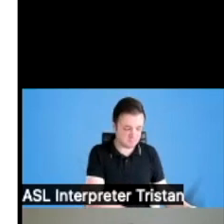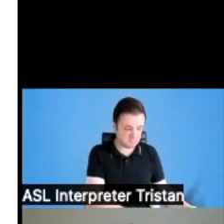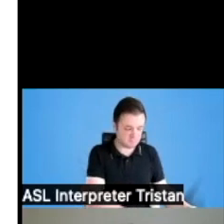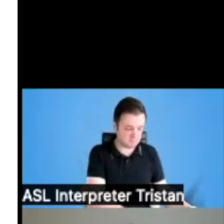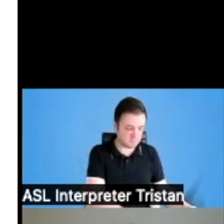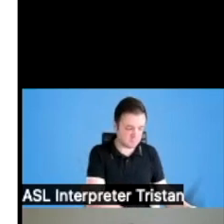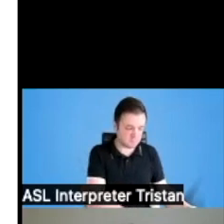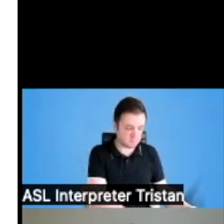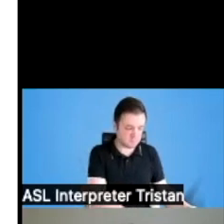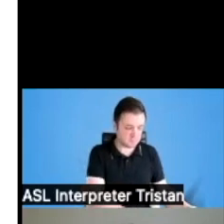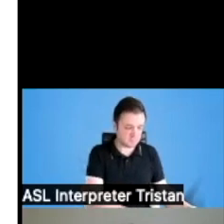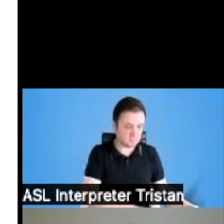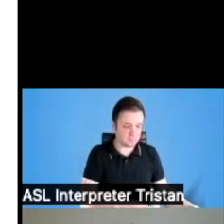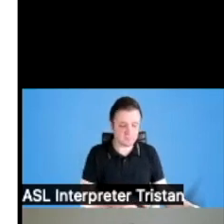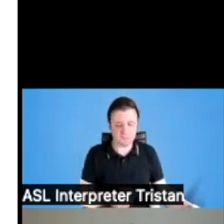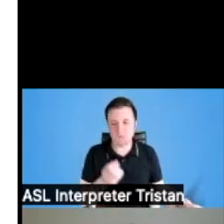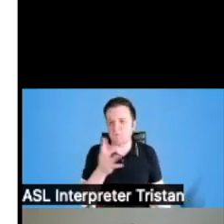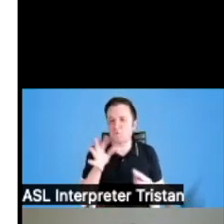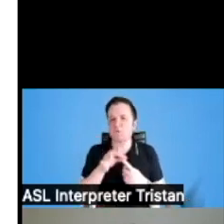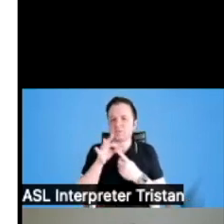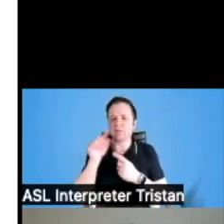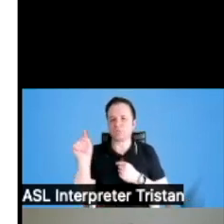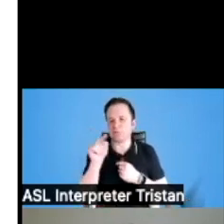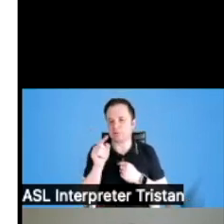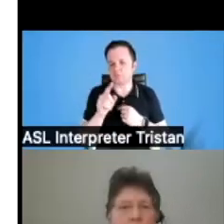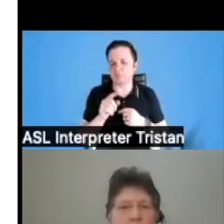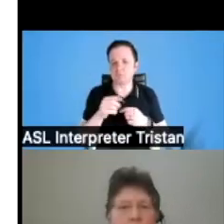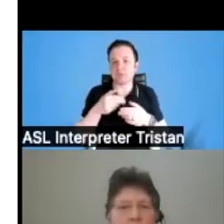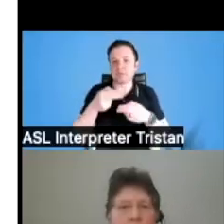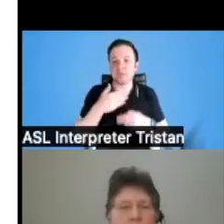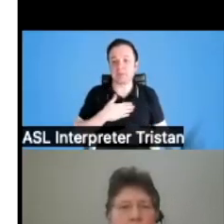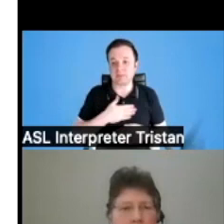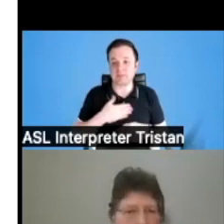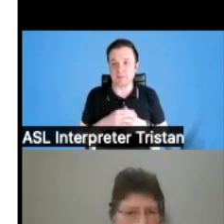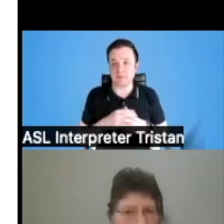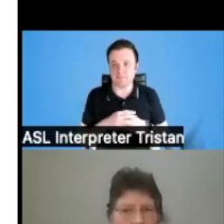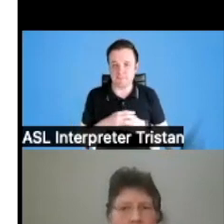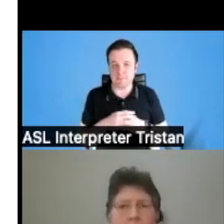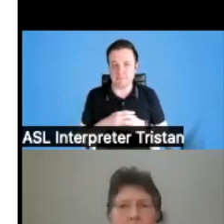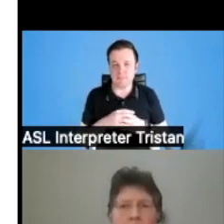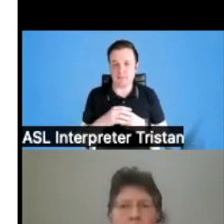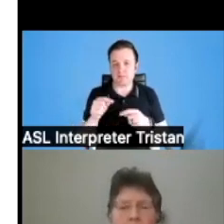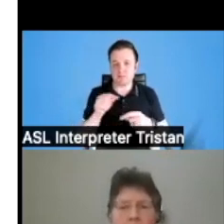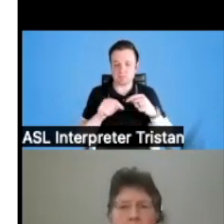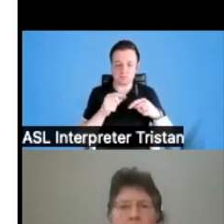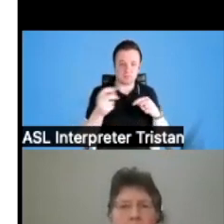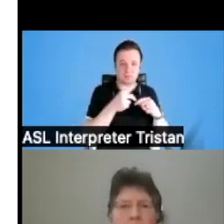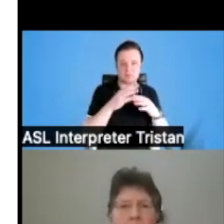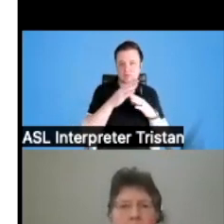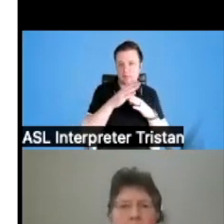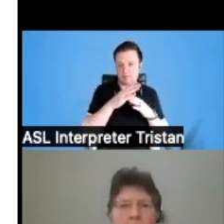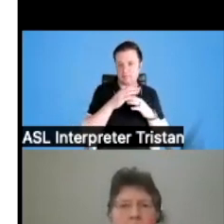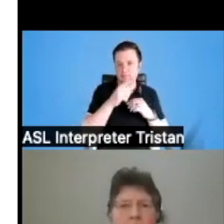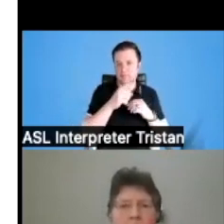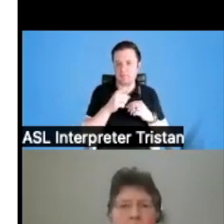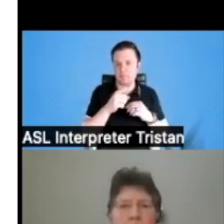with a few exceptions. So next slide, please. So looping back to the top, I